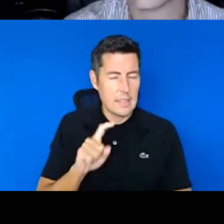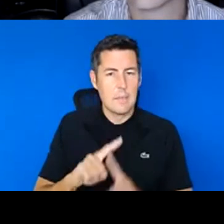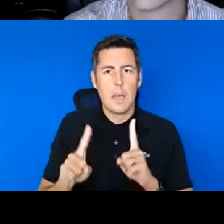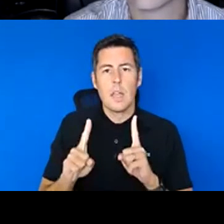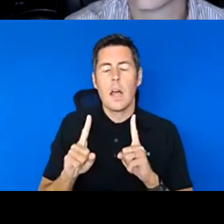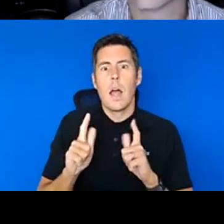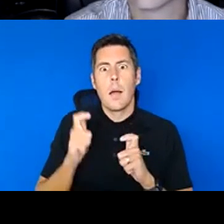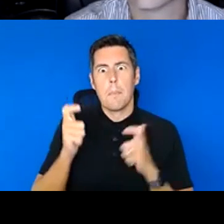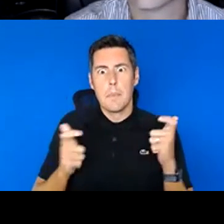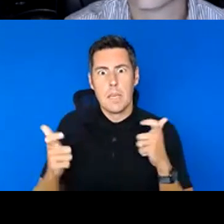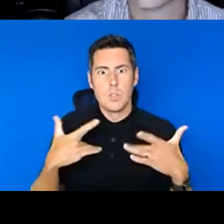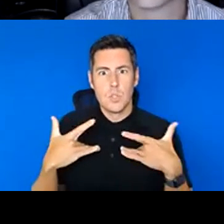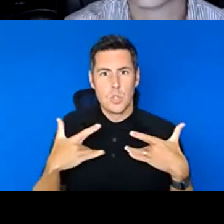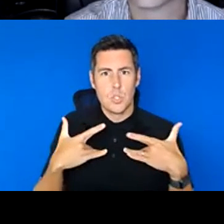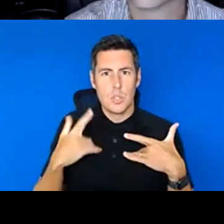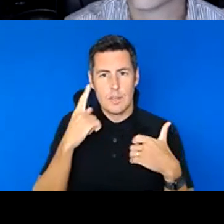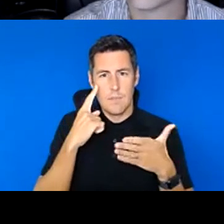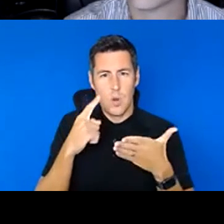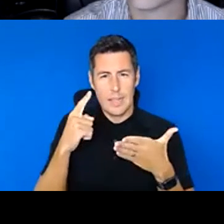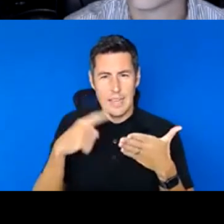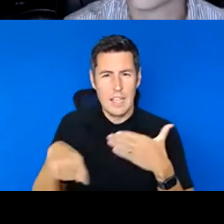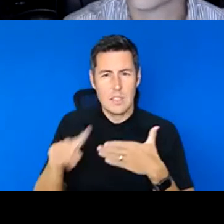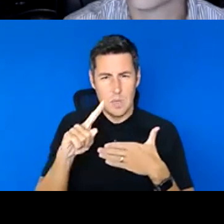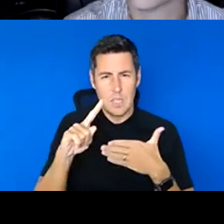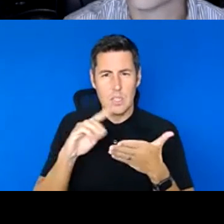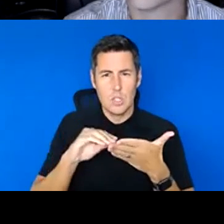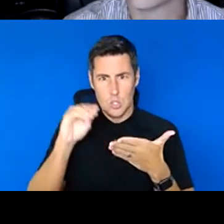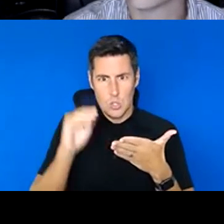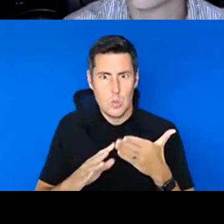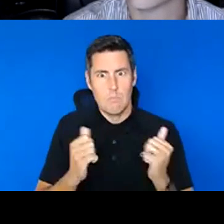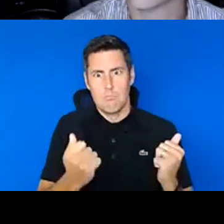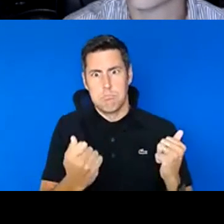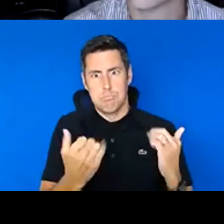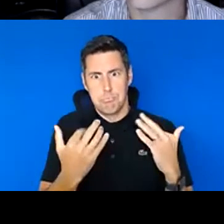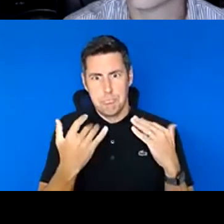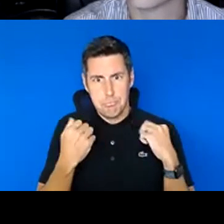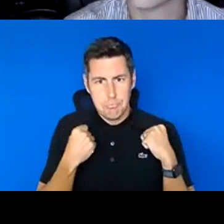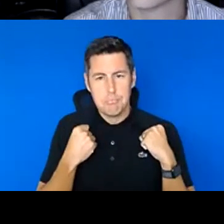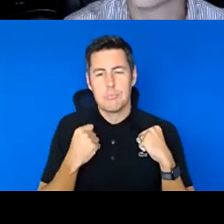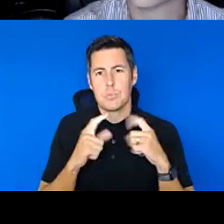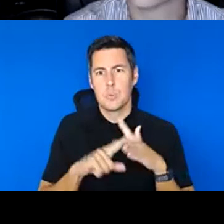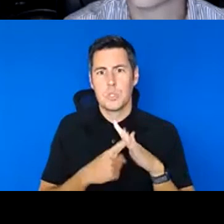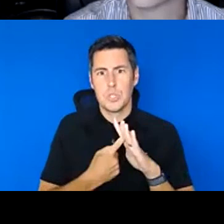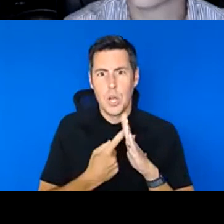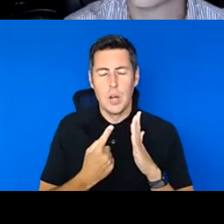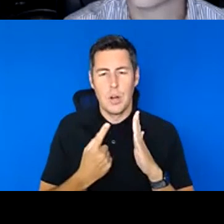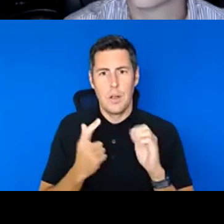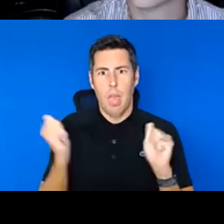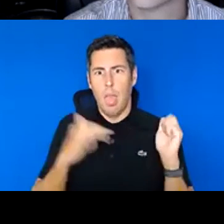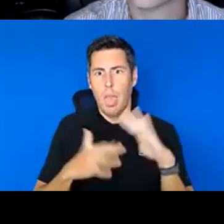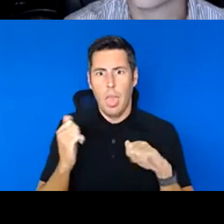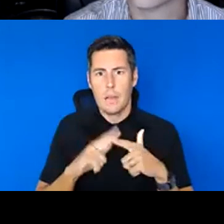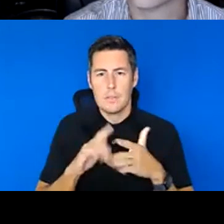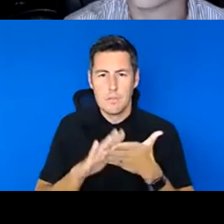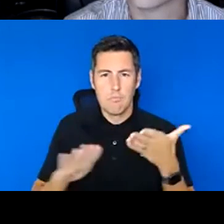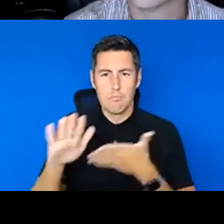our biggest concern is for next week as students are rushing in campus. And how are